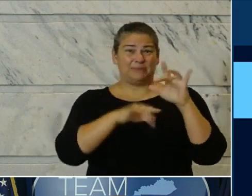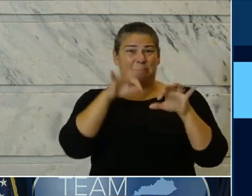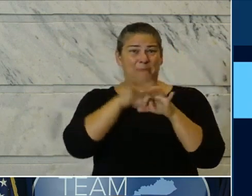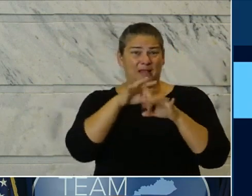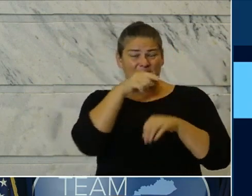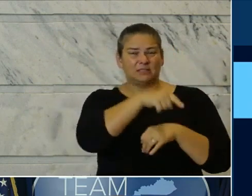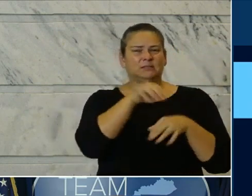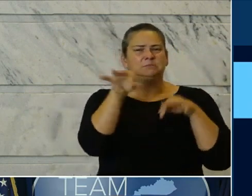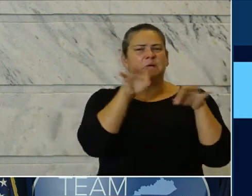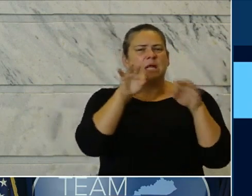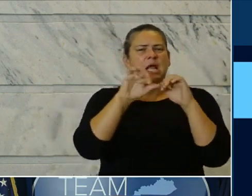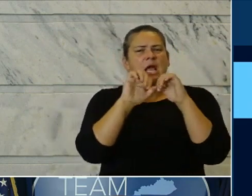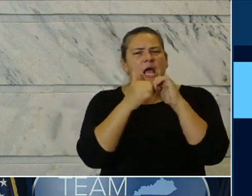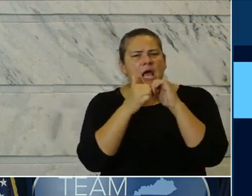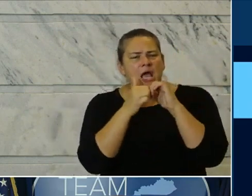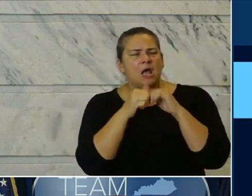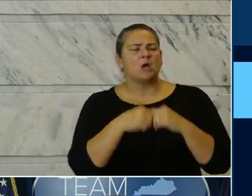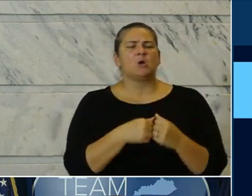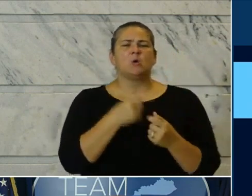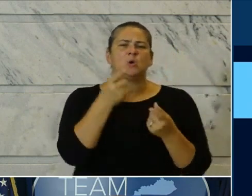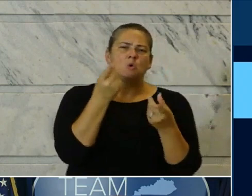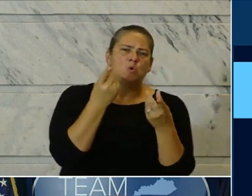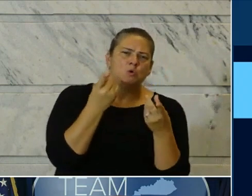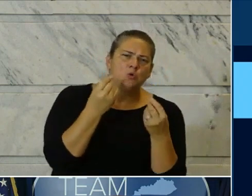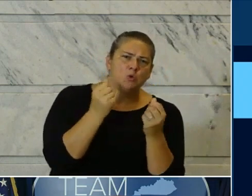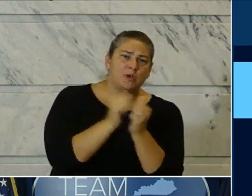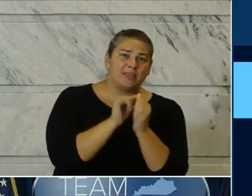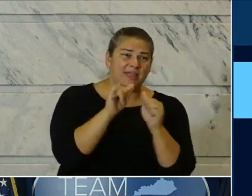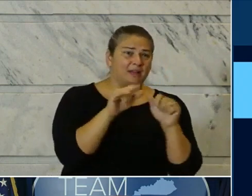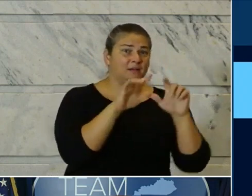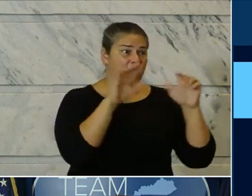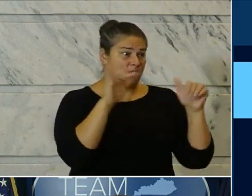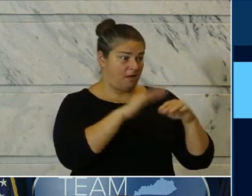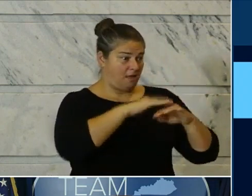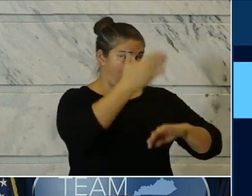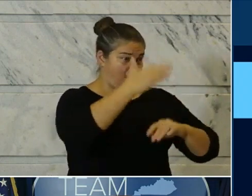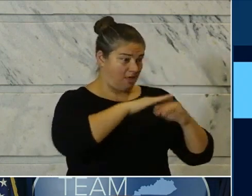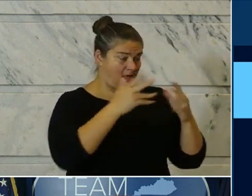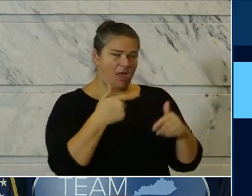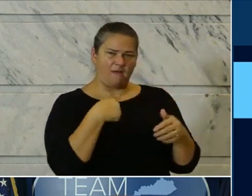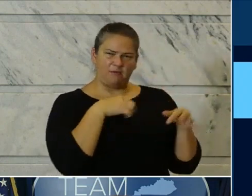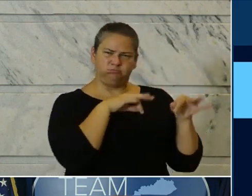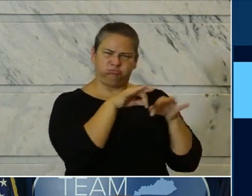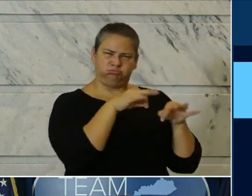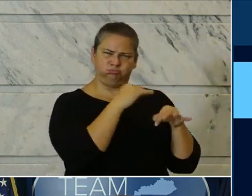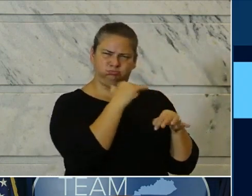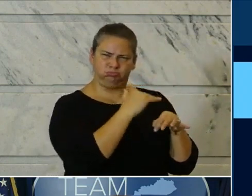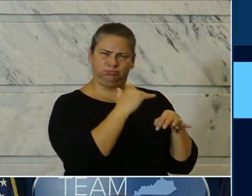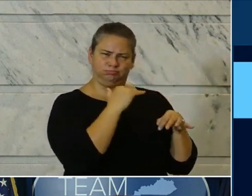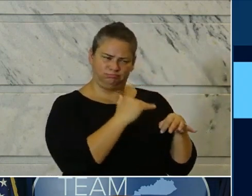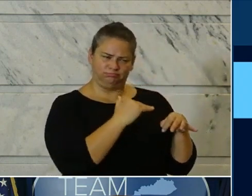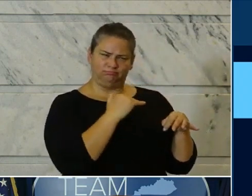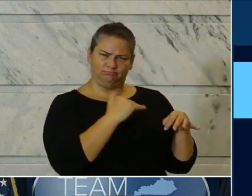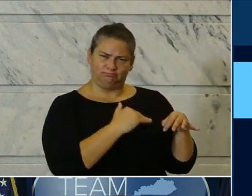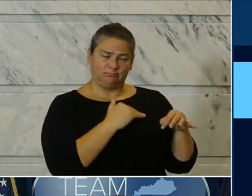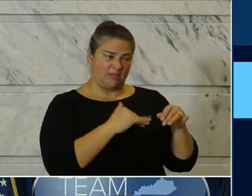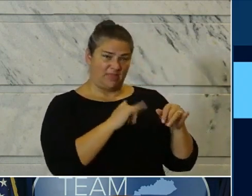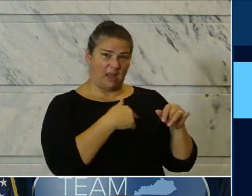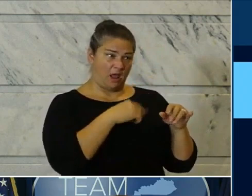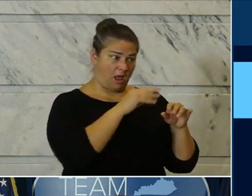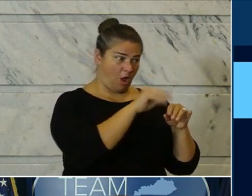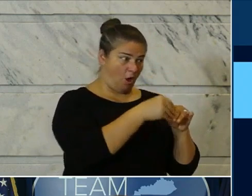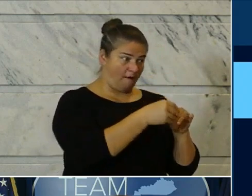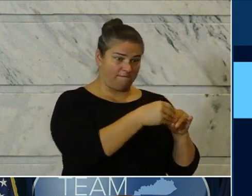filling out the ballot, but what you have to do with the internal envelope, signing it, sealing it. What you have to do with the external